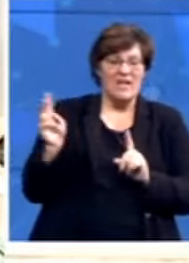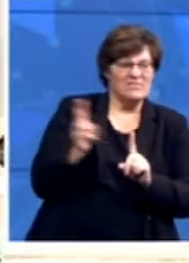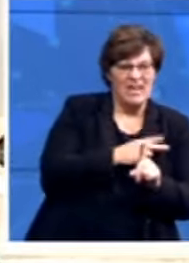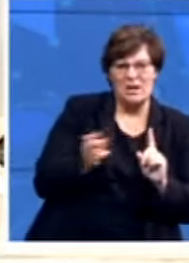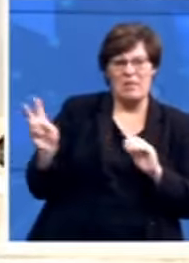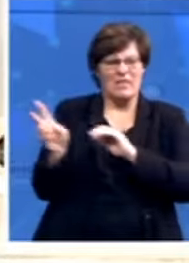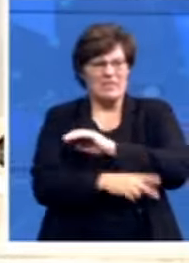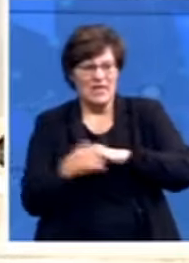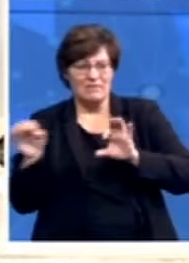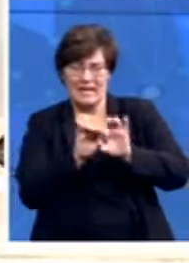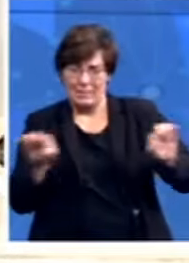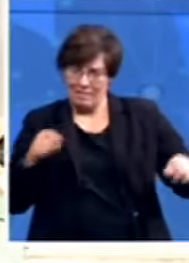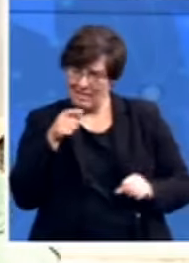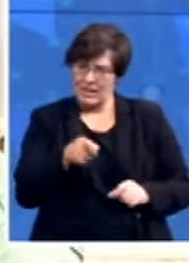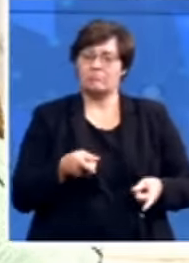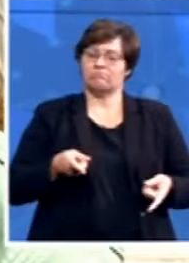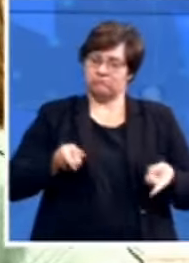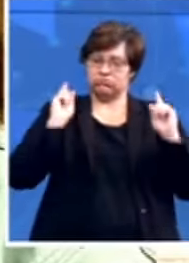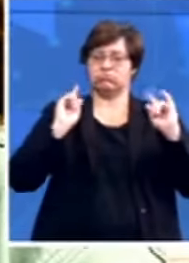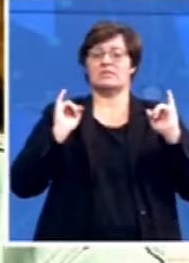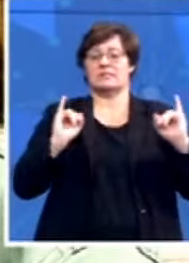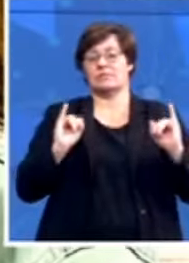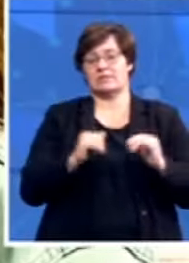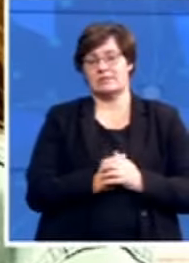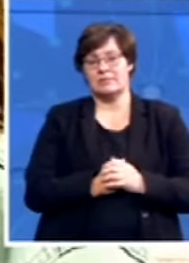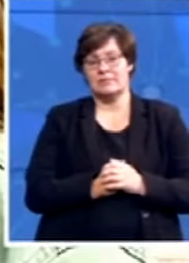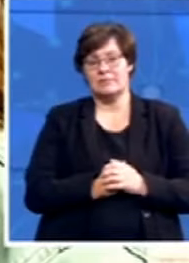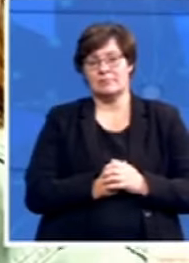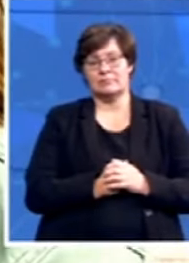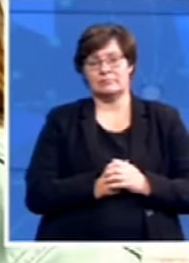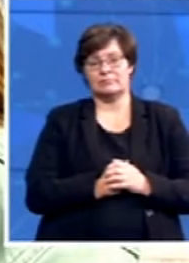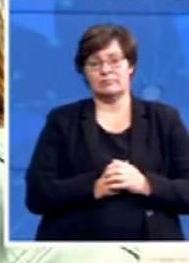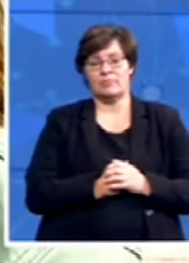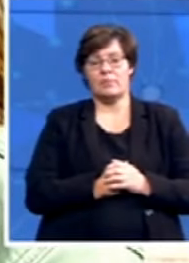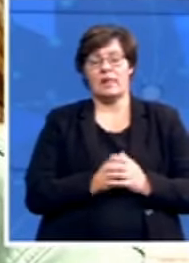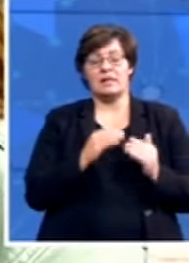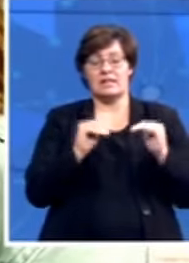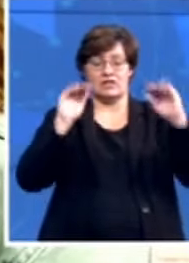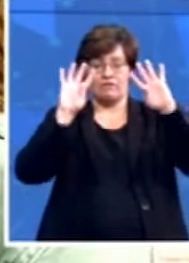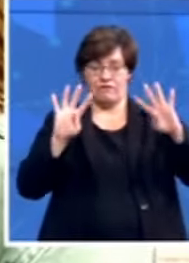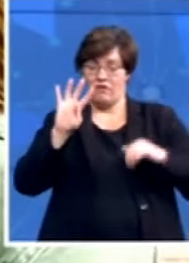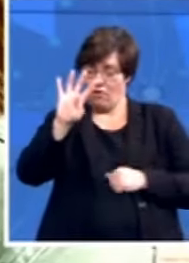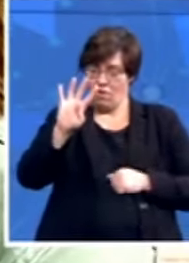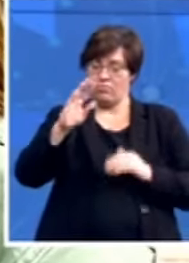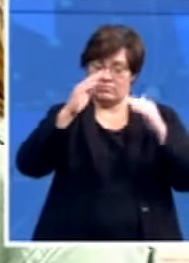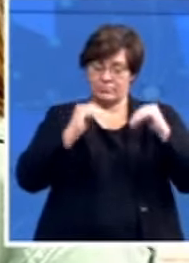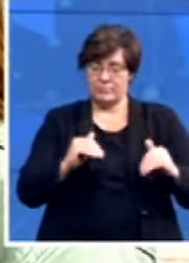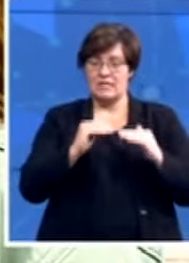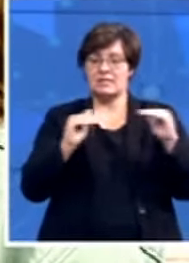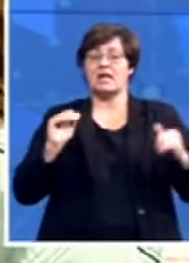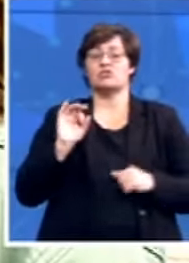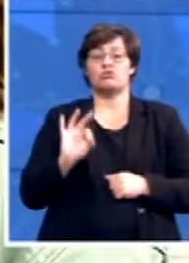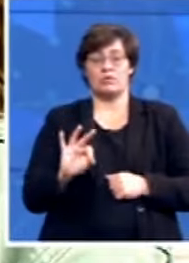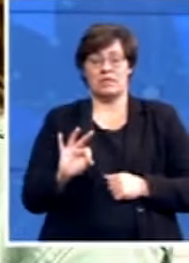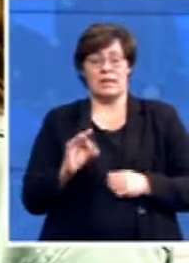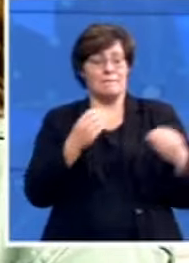issue. And now we have moved from stage 4 of load shedding to stage 3. How are the business coping currently? Well, it's very